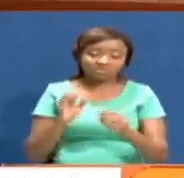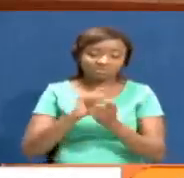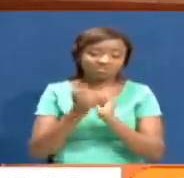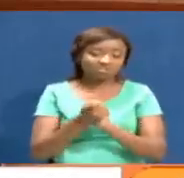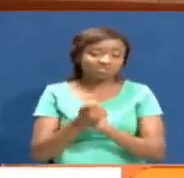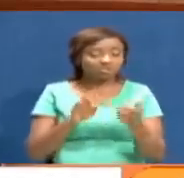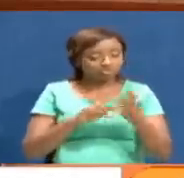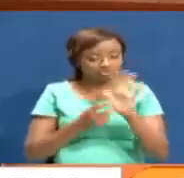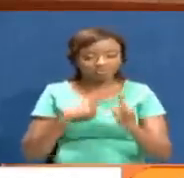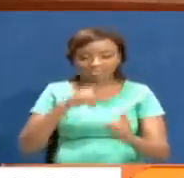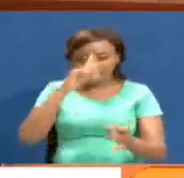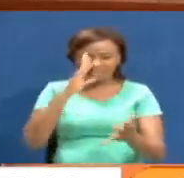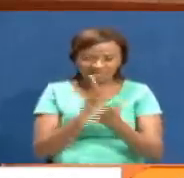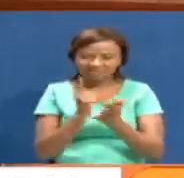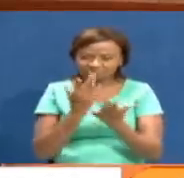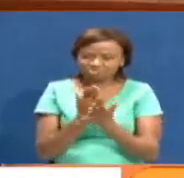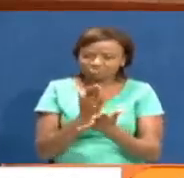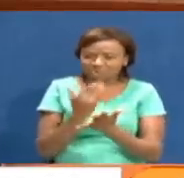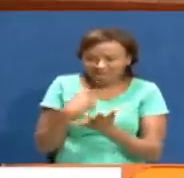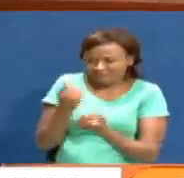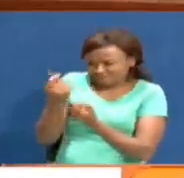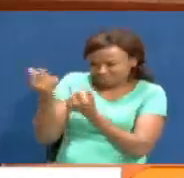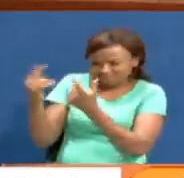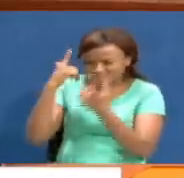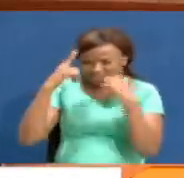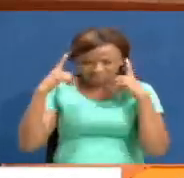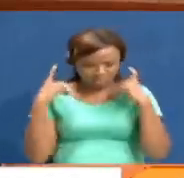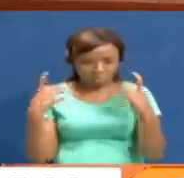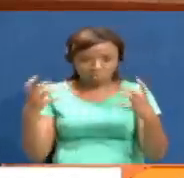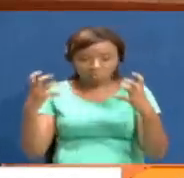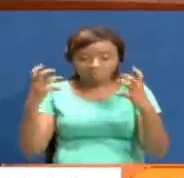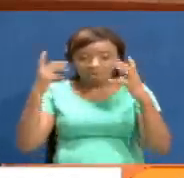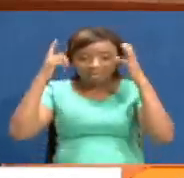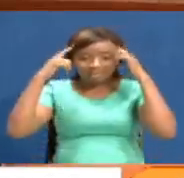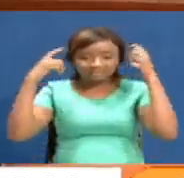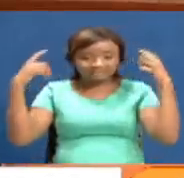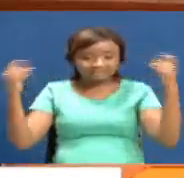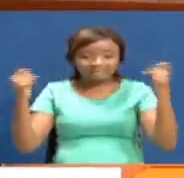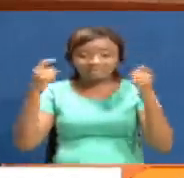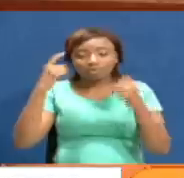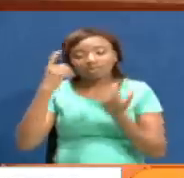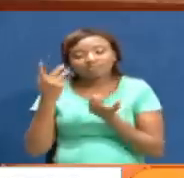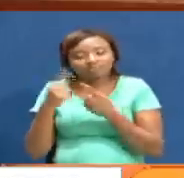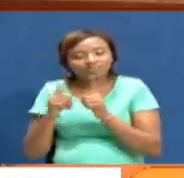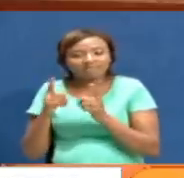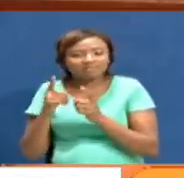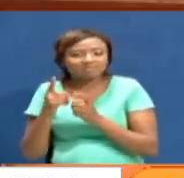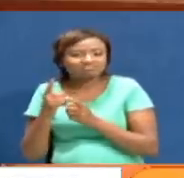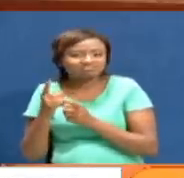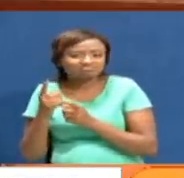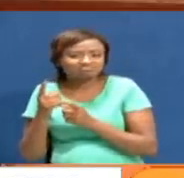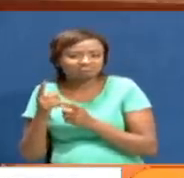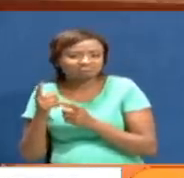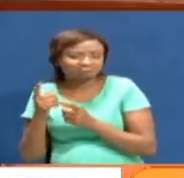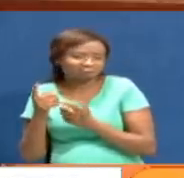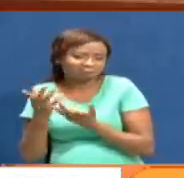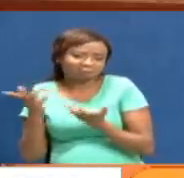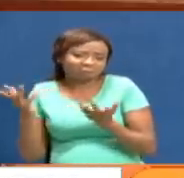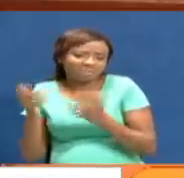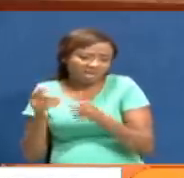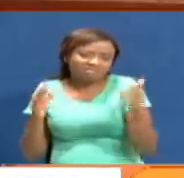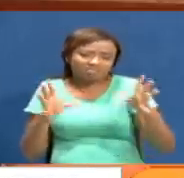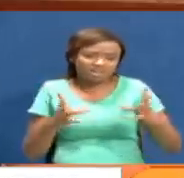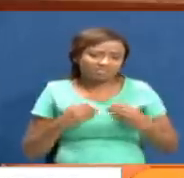So I'm sure there are few who will be hard-headed, but the others will correct them. So I'm sure everything